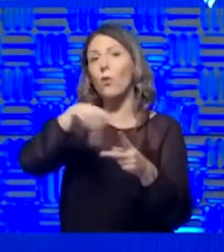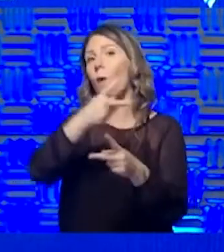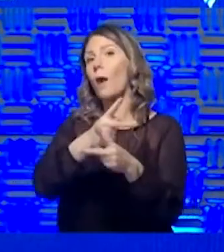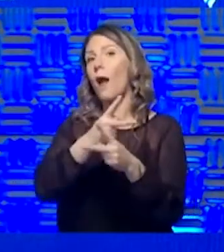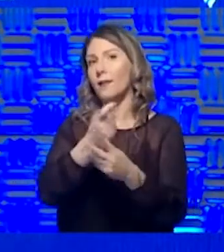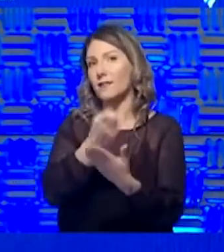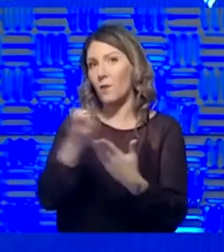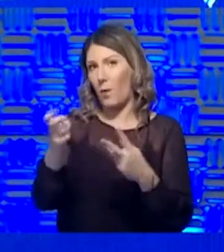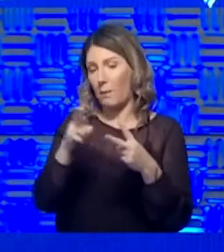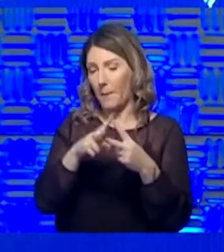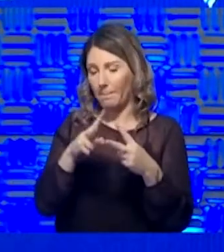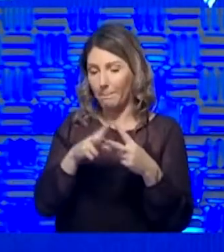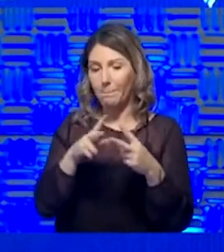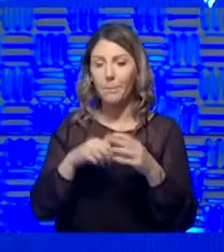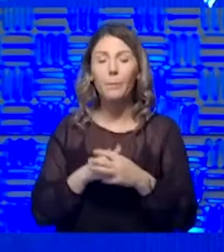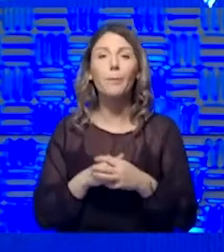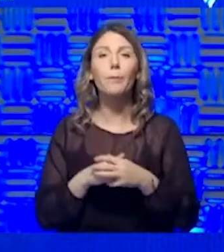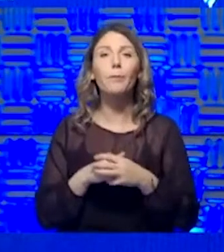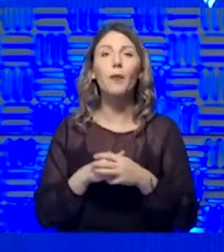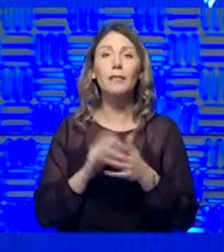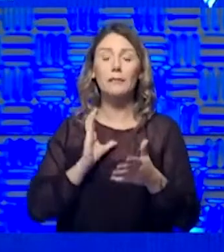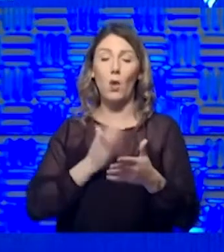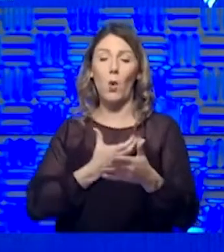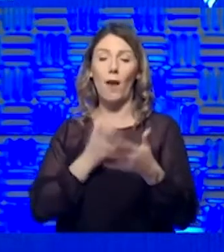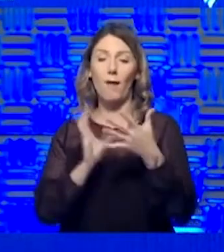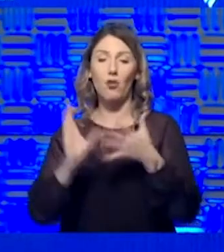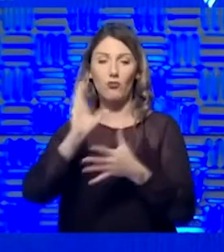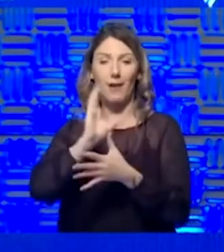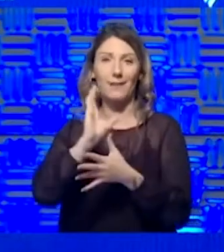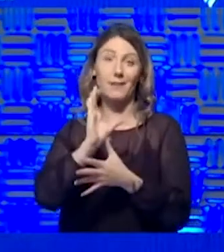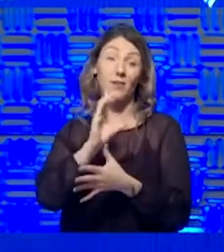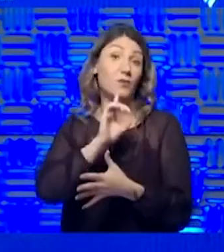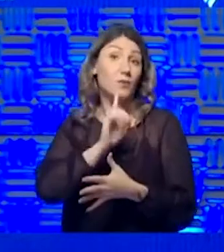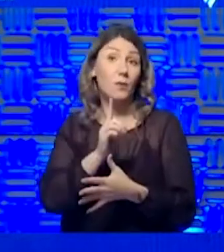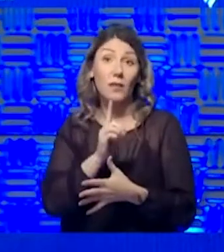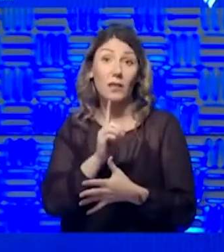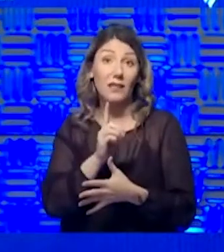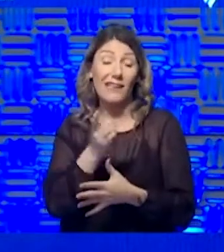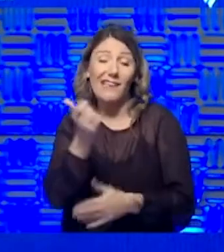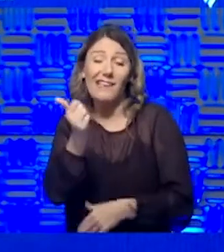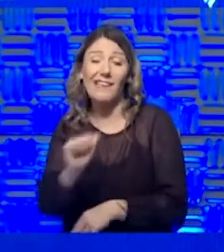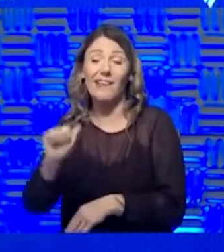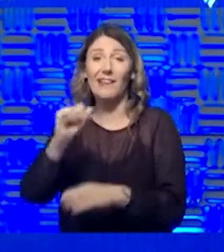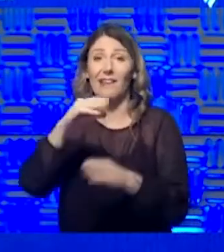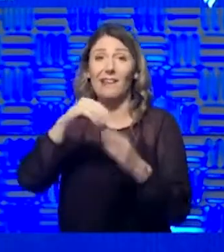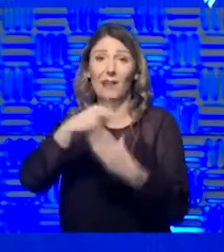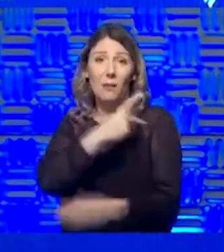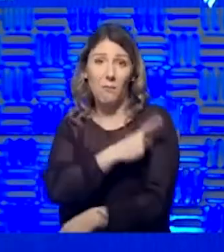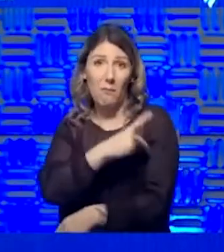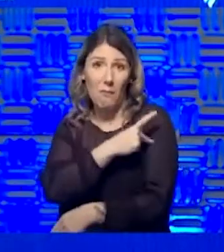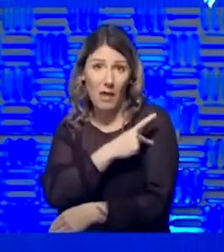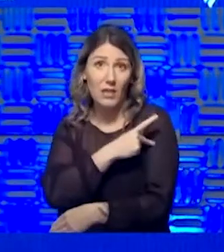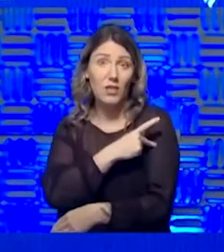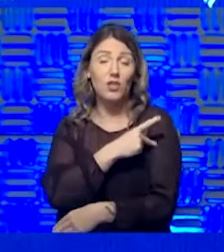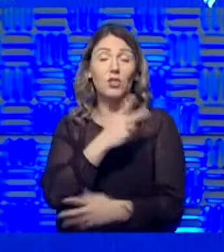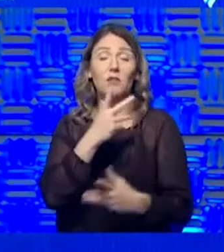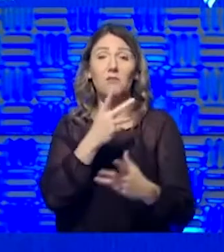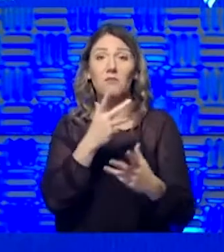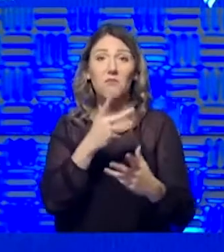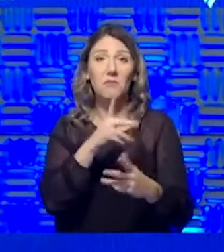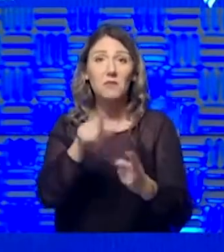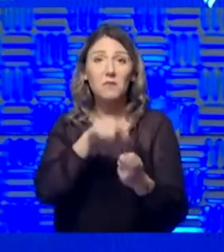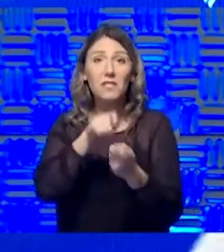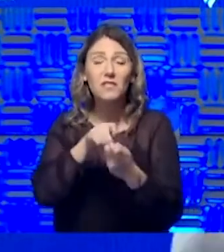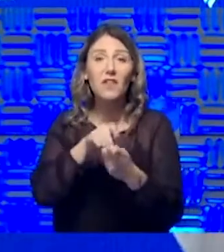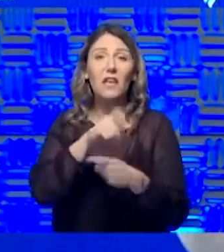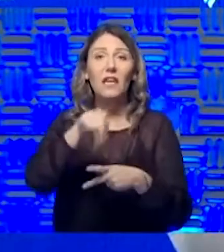it. And so our criteria has really been any inpatient, people who are undergoing certain kinds